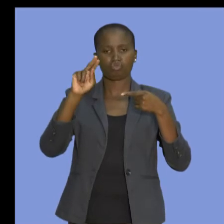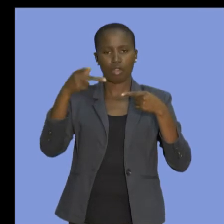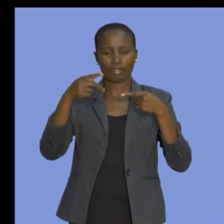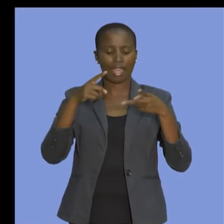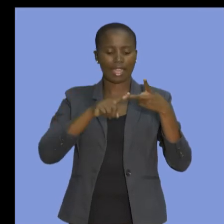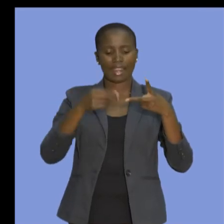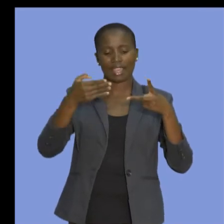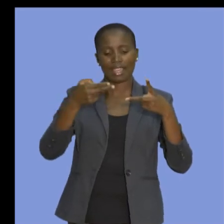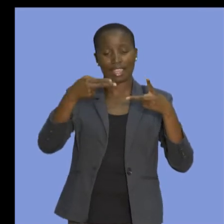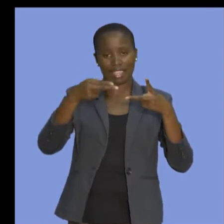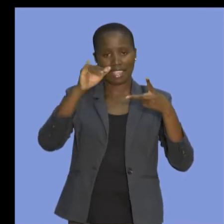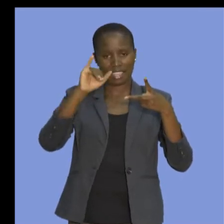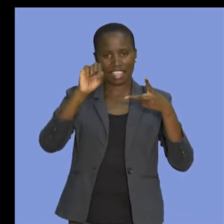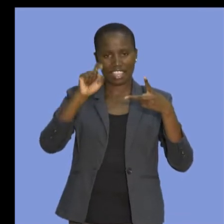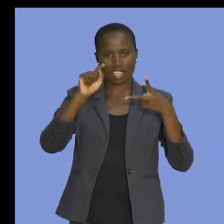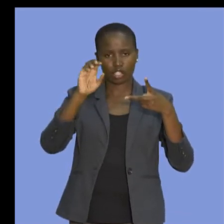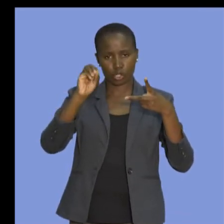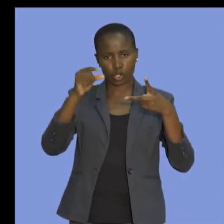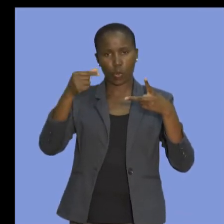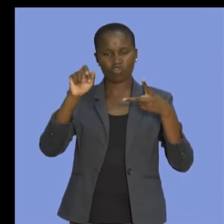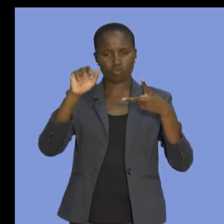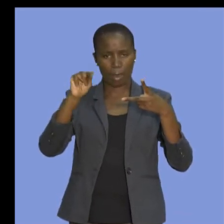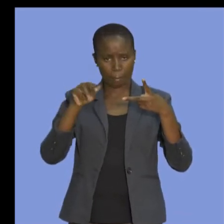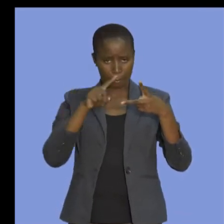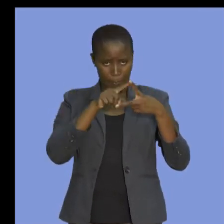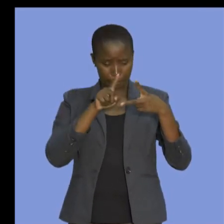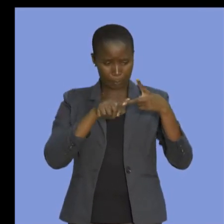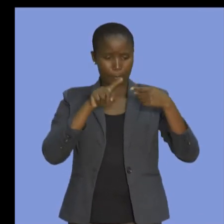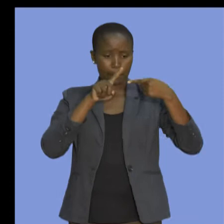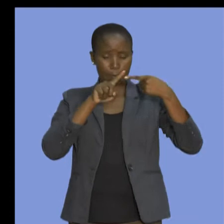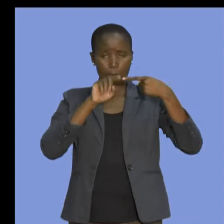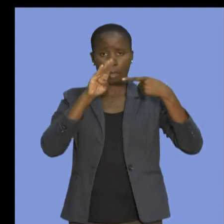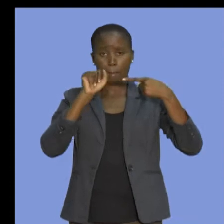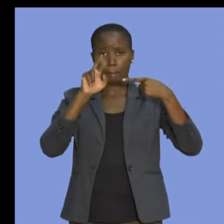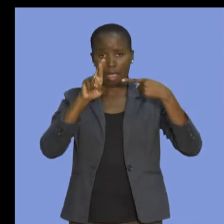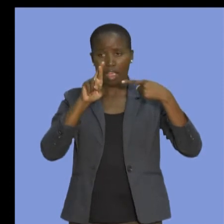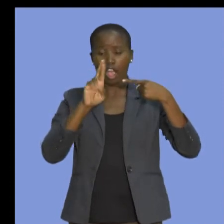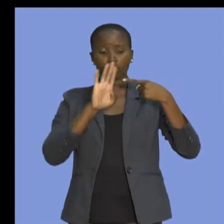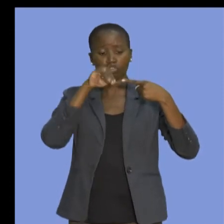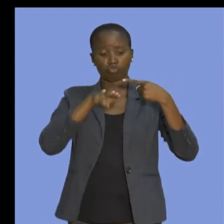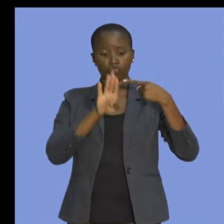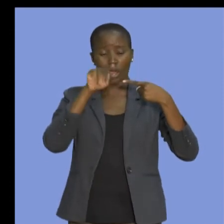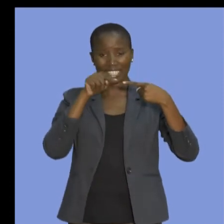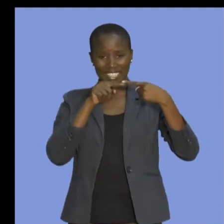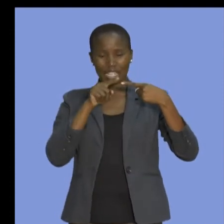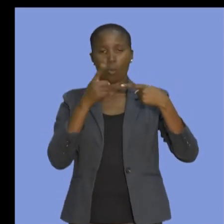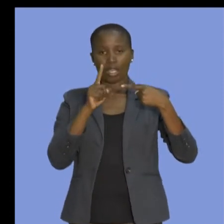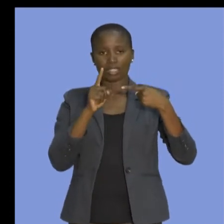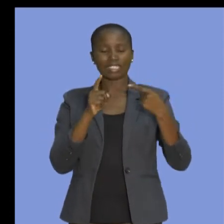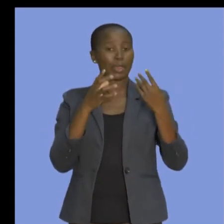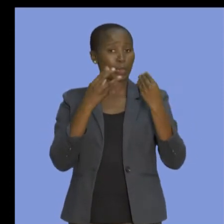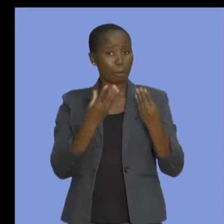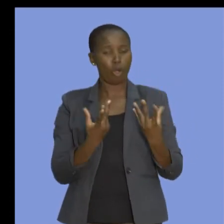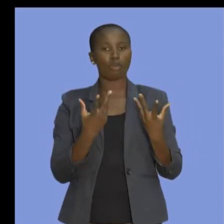So comparing bar graph and histogram, a bar chart are frequency diagrams that